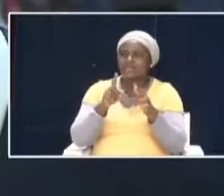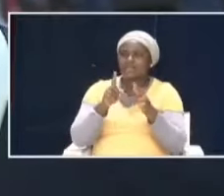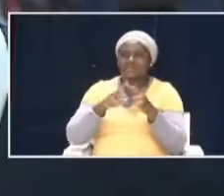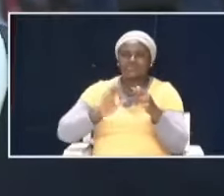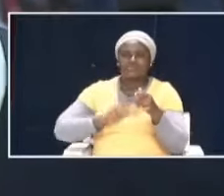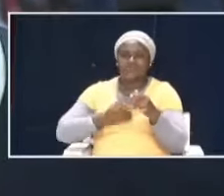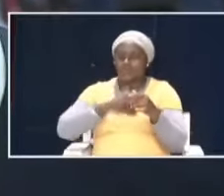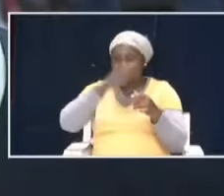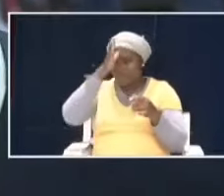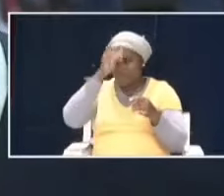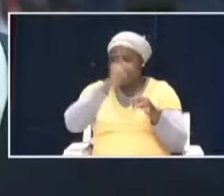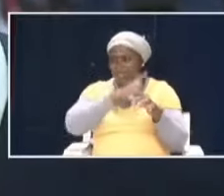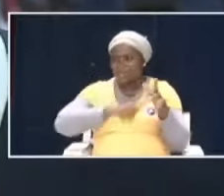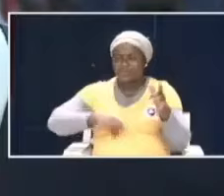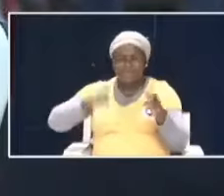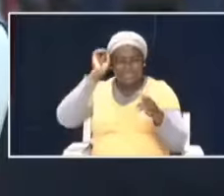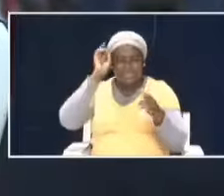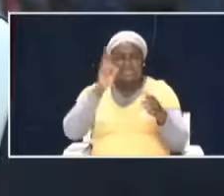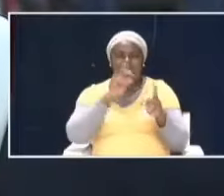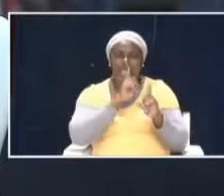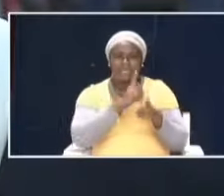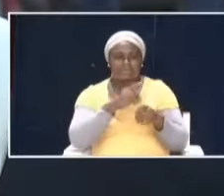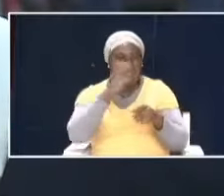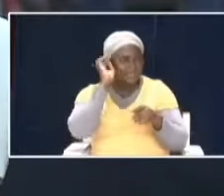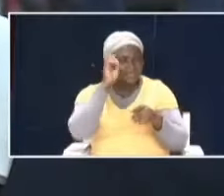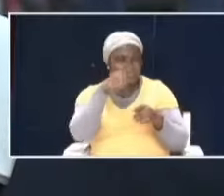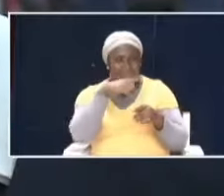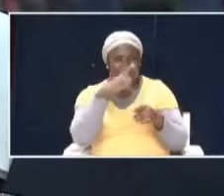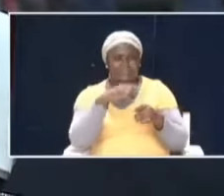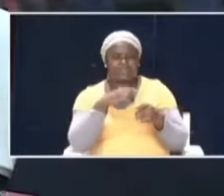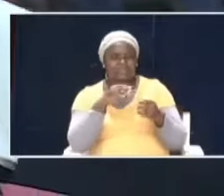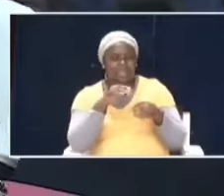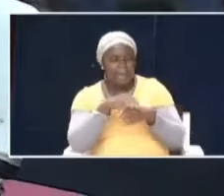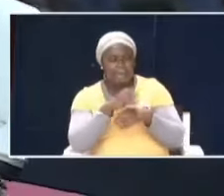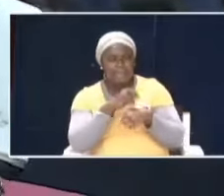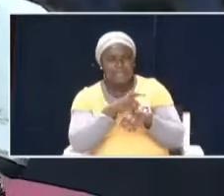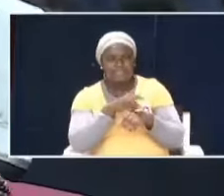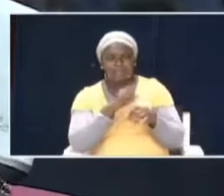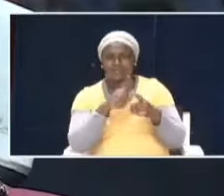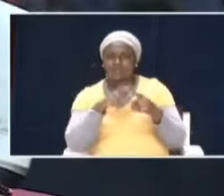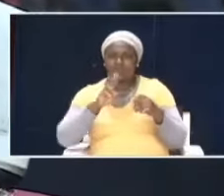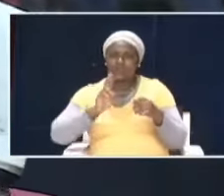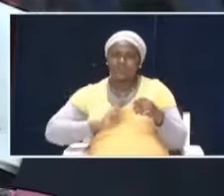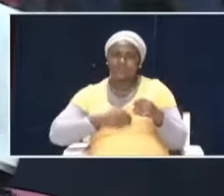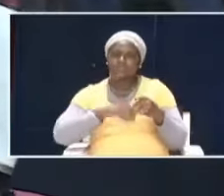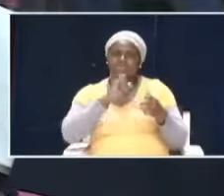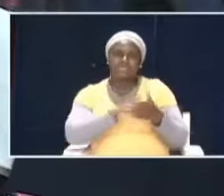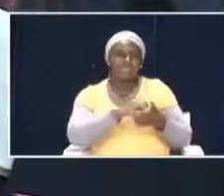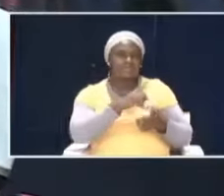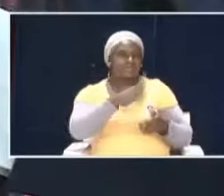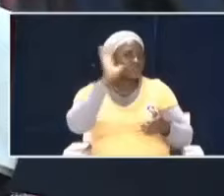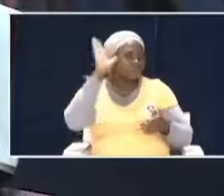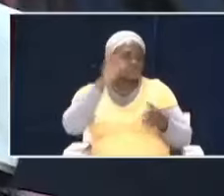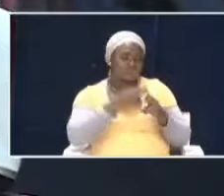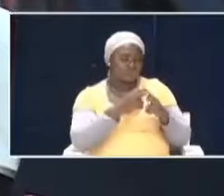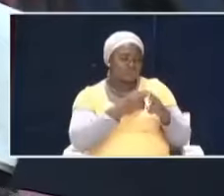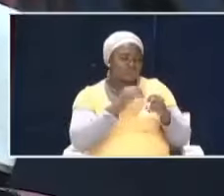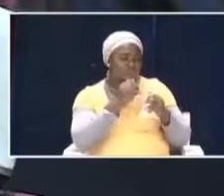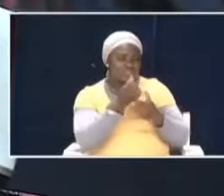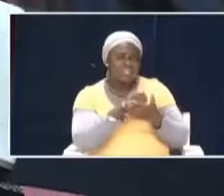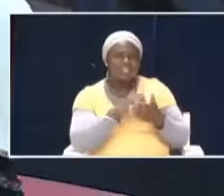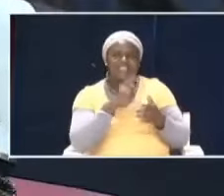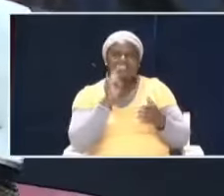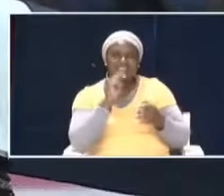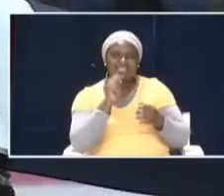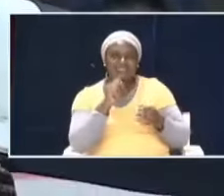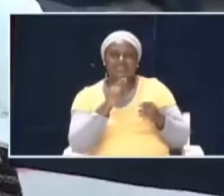and he replied, he sent a text to us that you will soon share testimonies. So to the glory